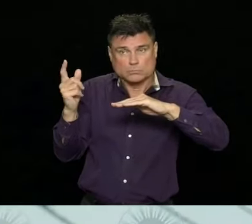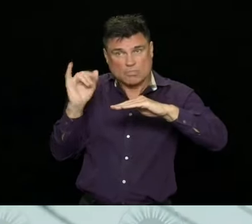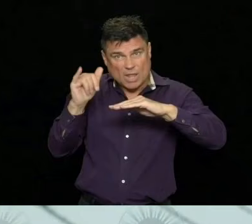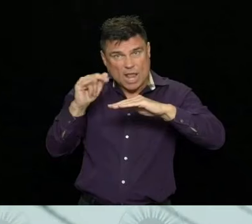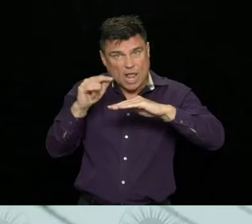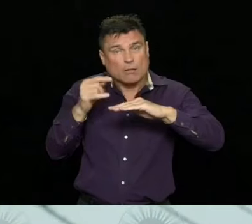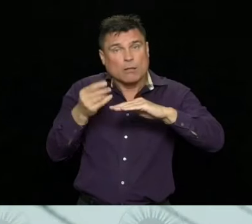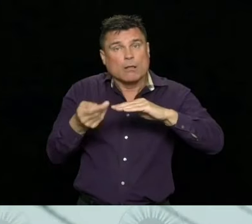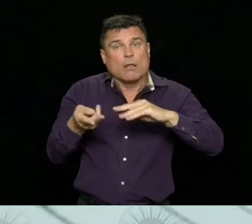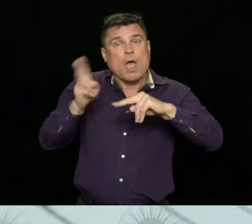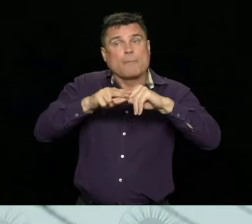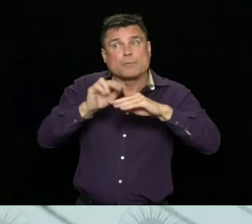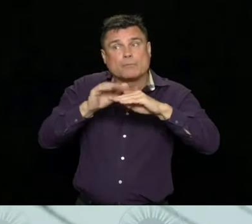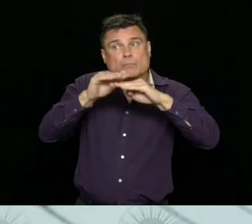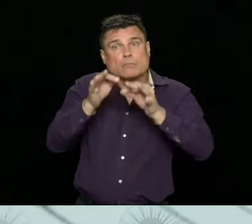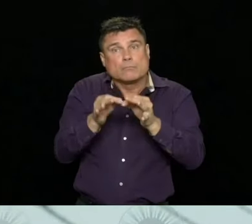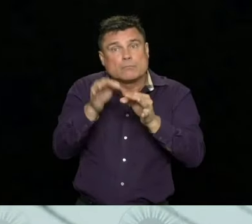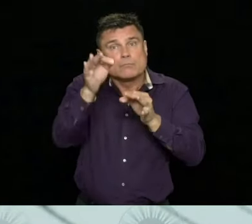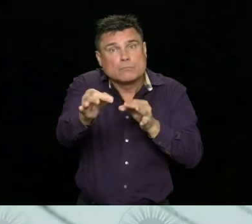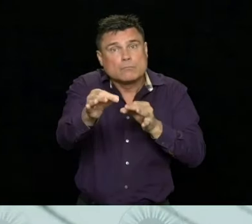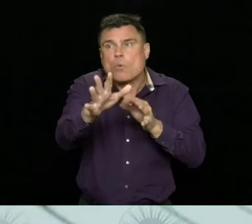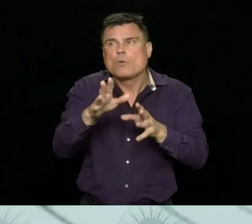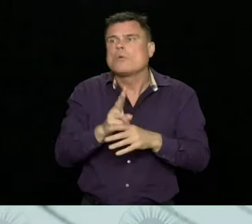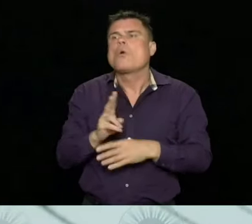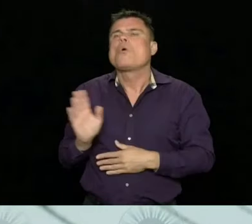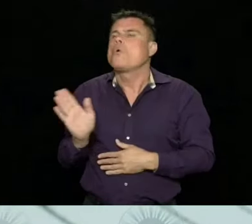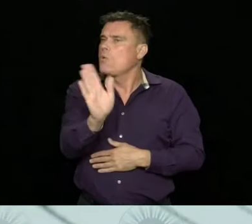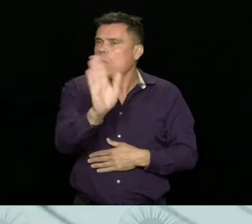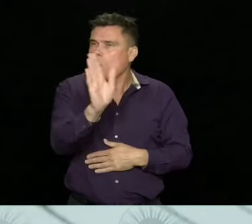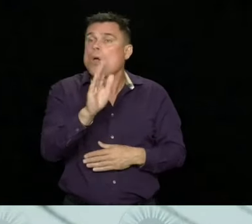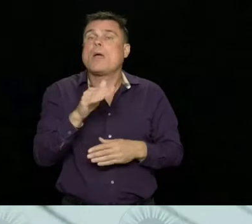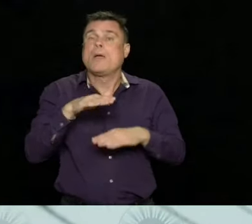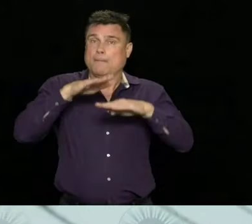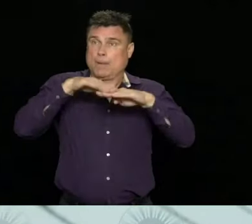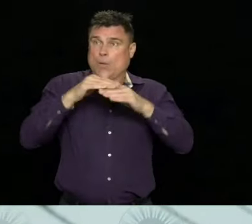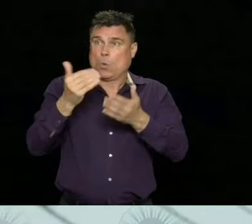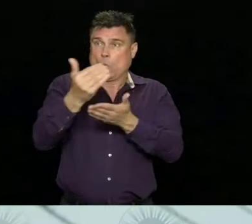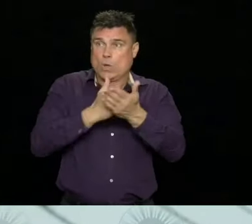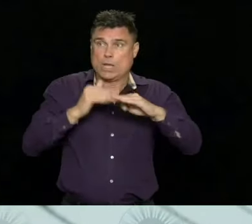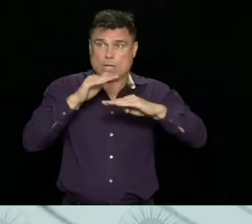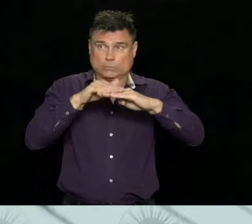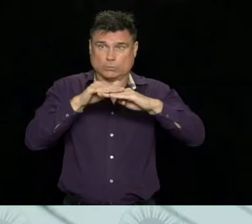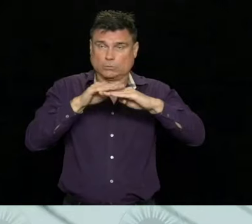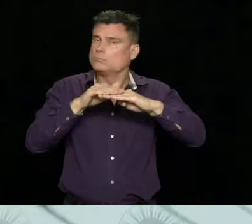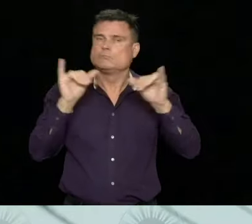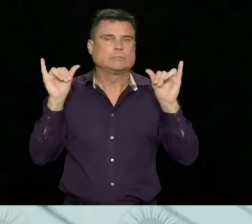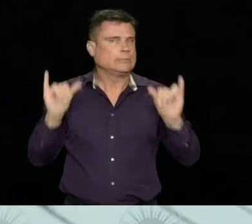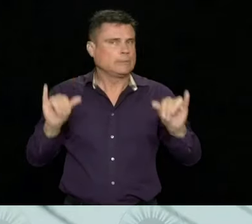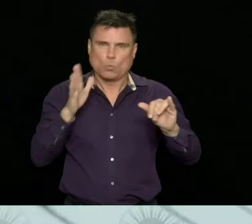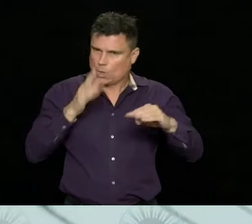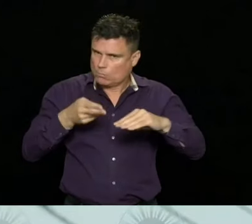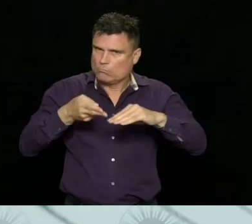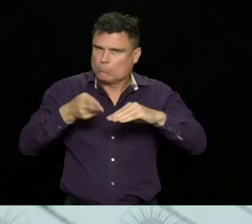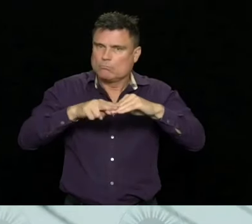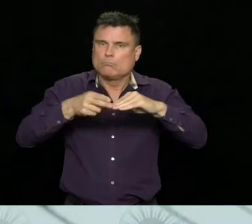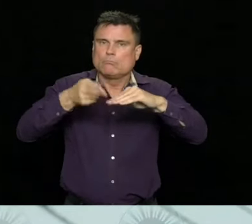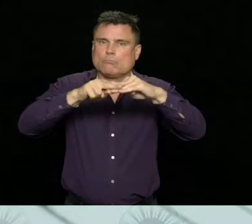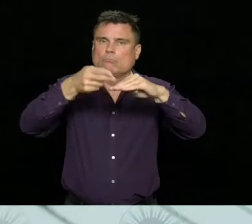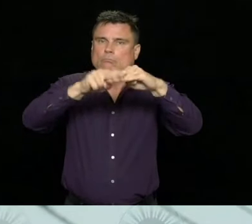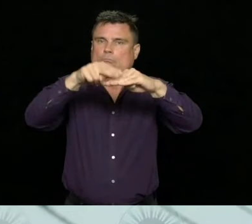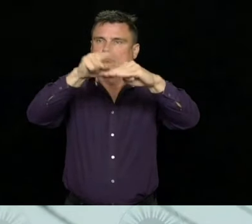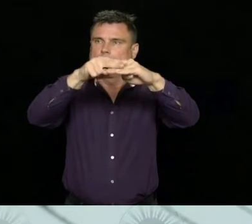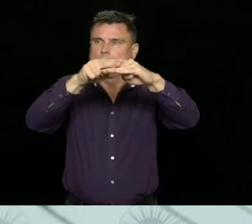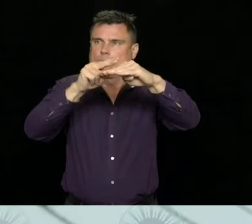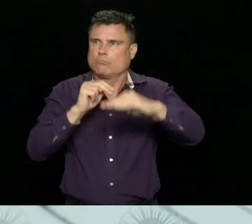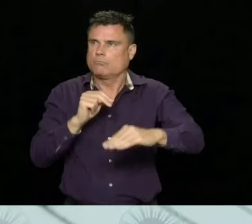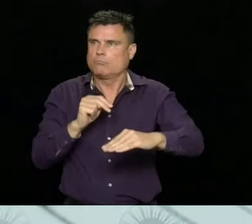minimum wage will continue to go on as it was scheduled. As I mentioned, June 1st, it will go from